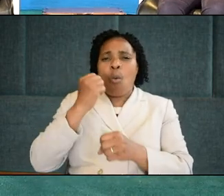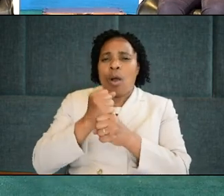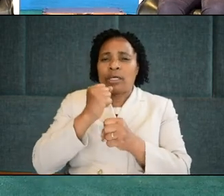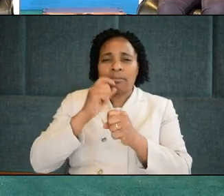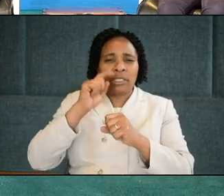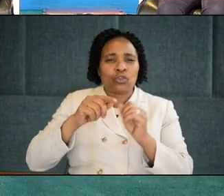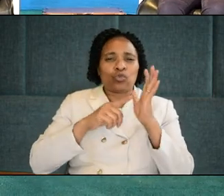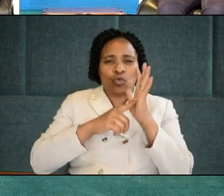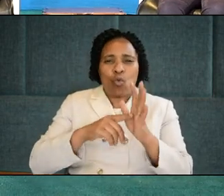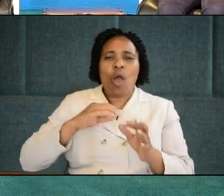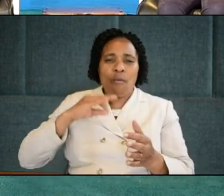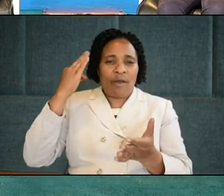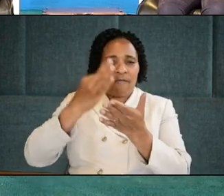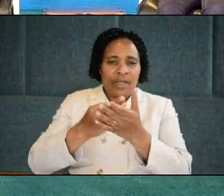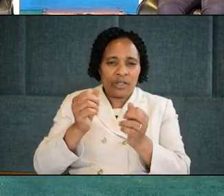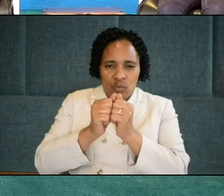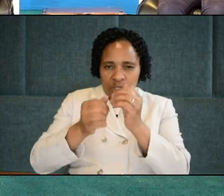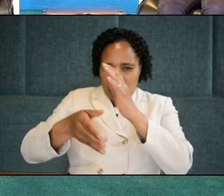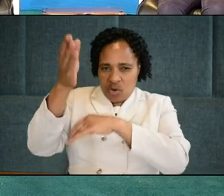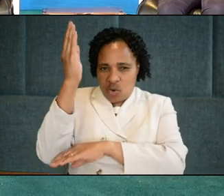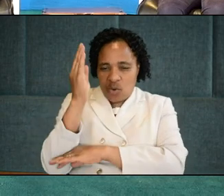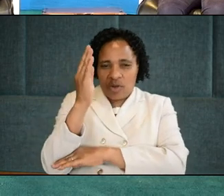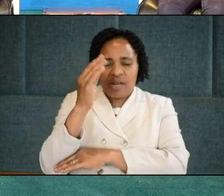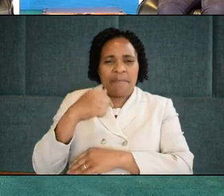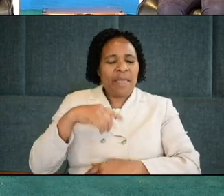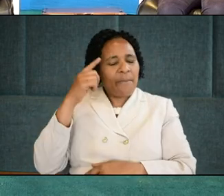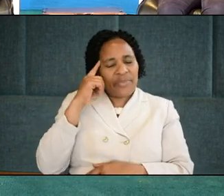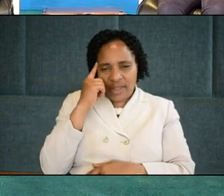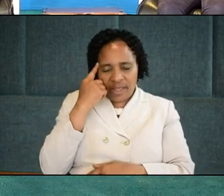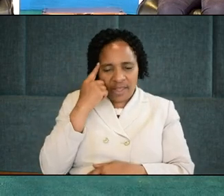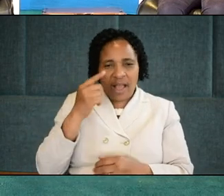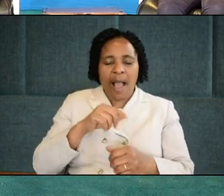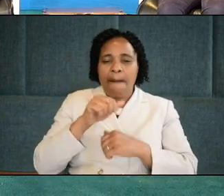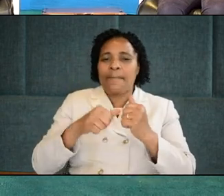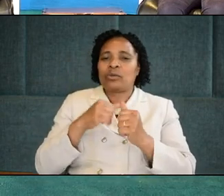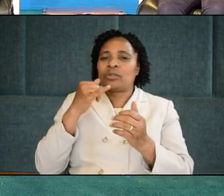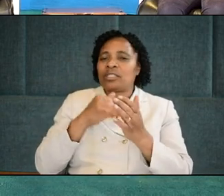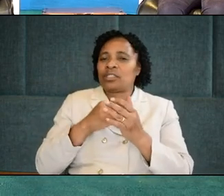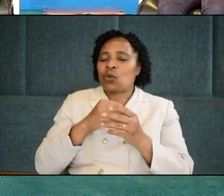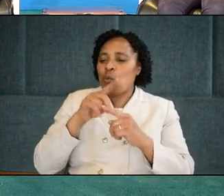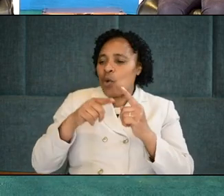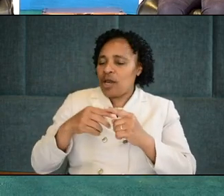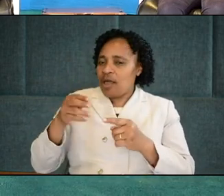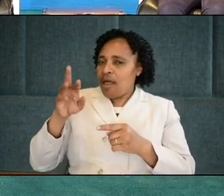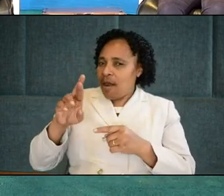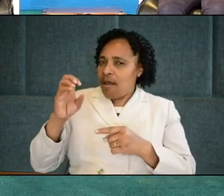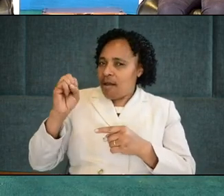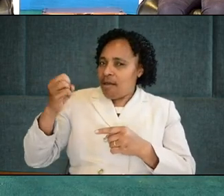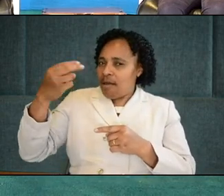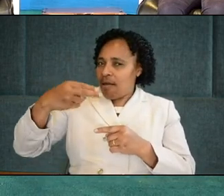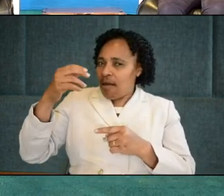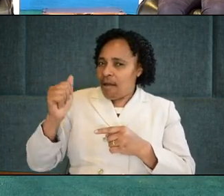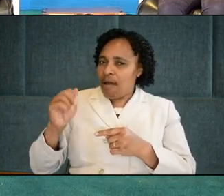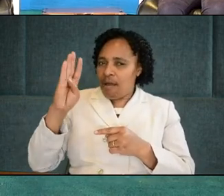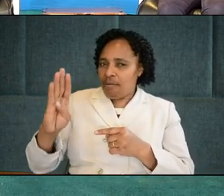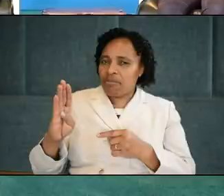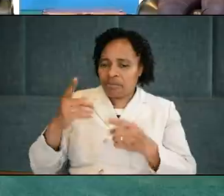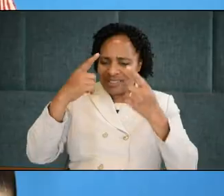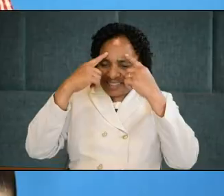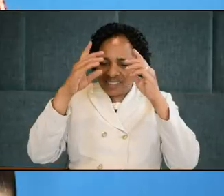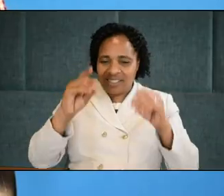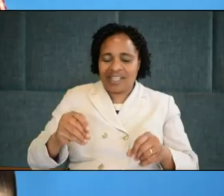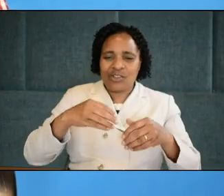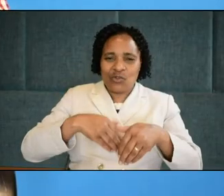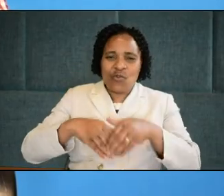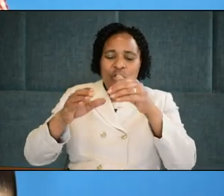our faith in God. And I'm thinking about it when Rahab is told, decides to follow